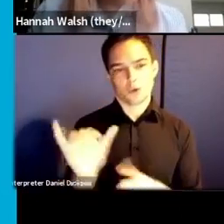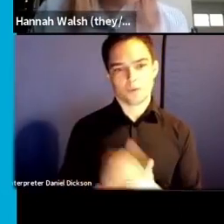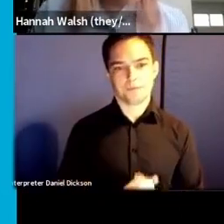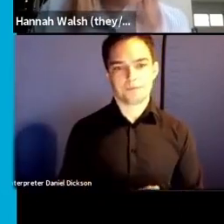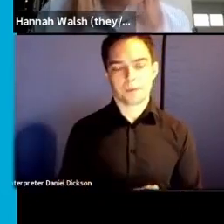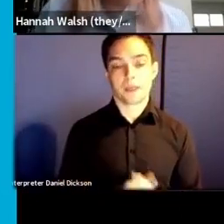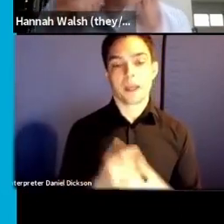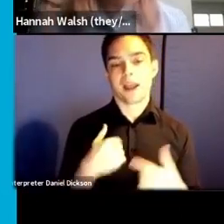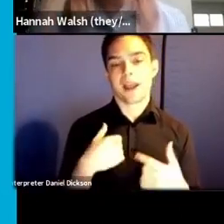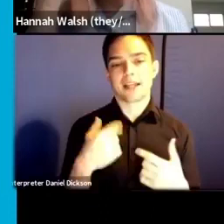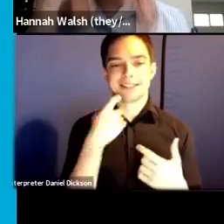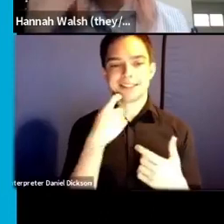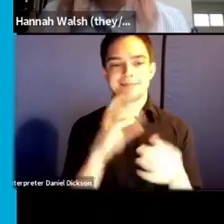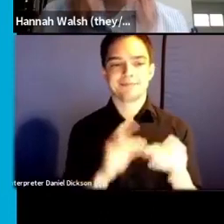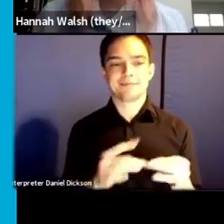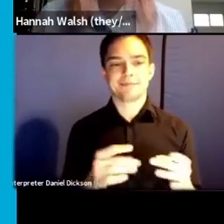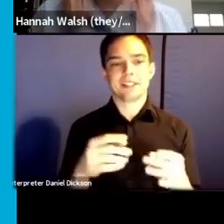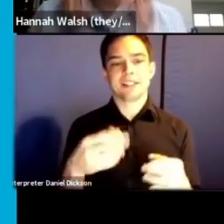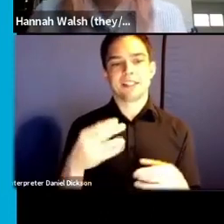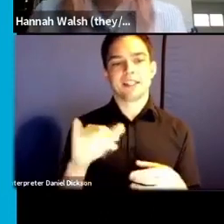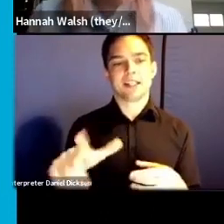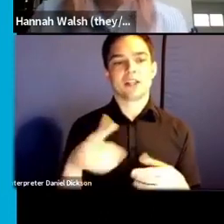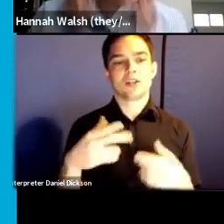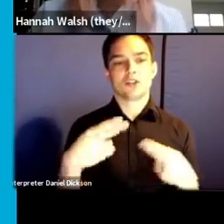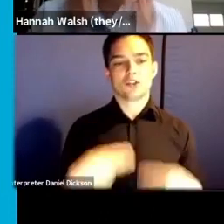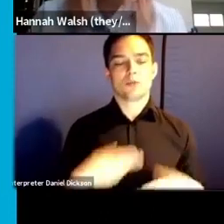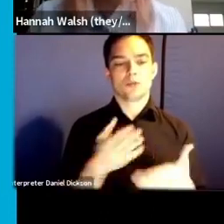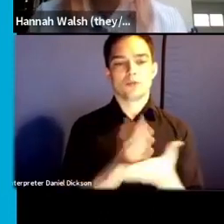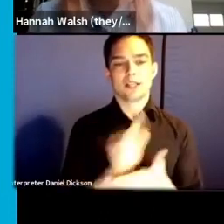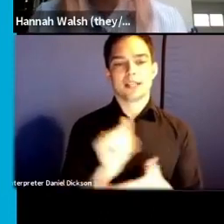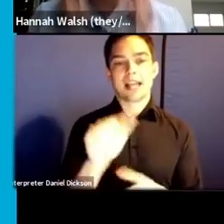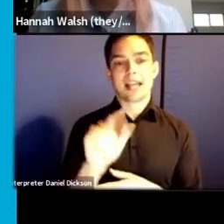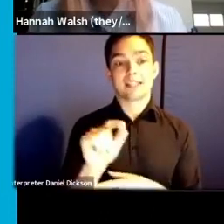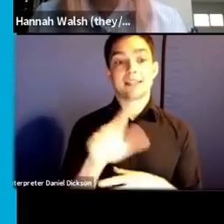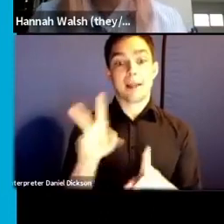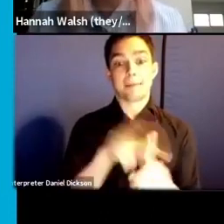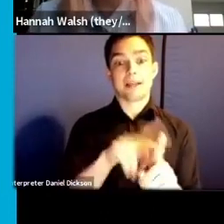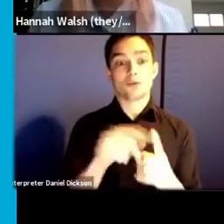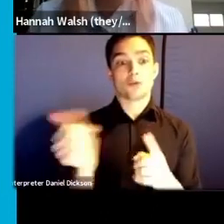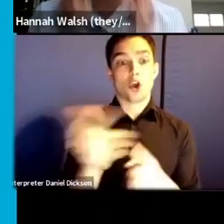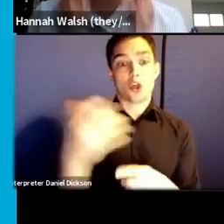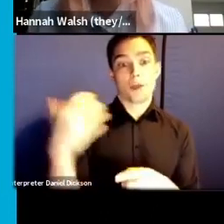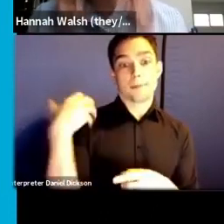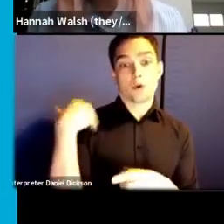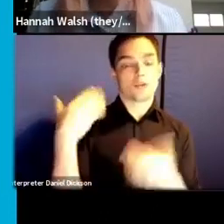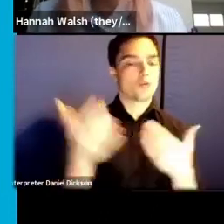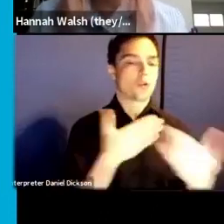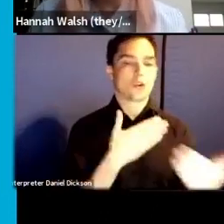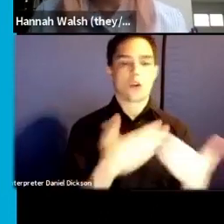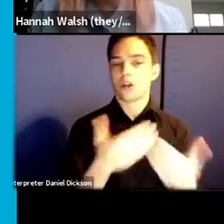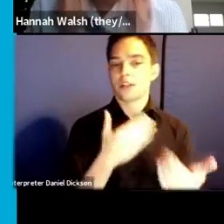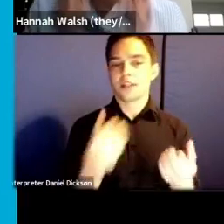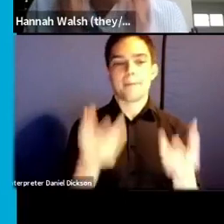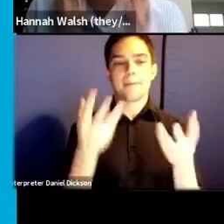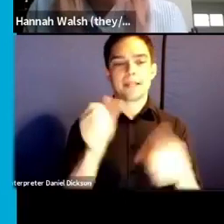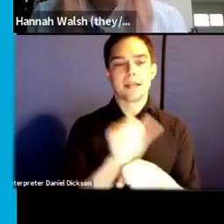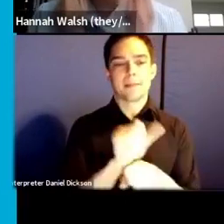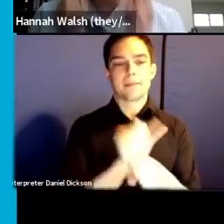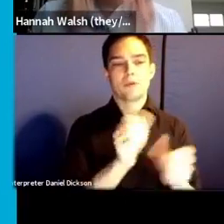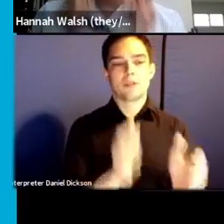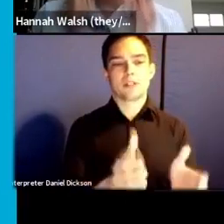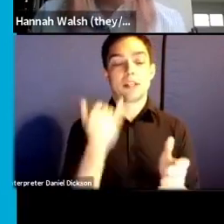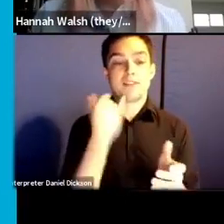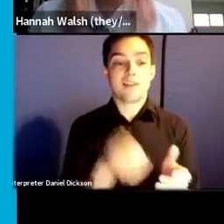I just referenced the Illinois Human Rights Act. That law actually applies to all employers, regardless of number of employees. So if they have one